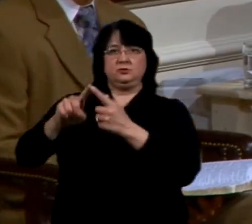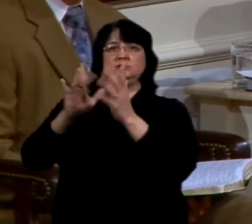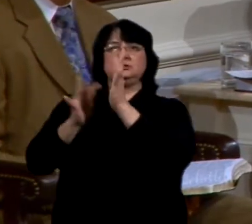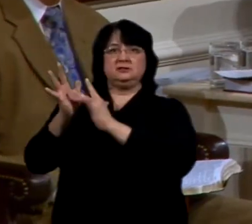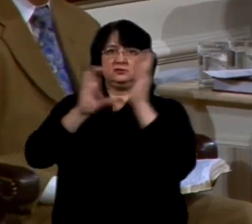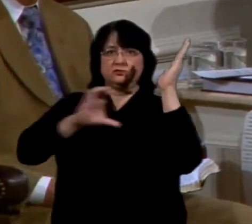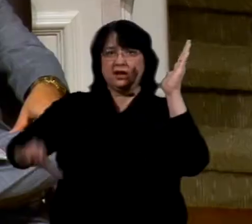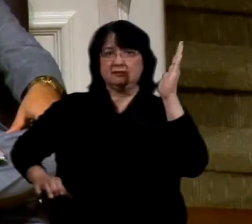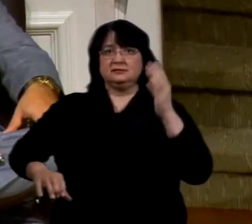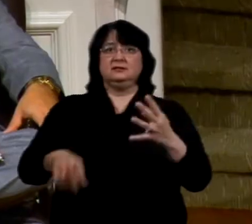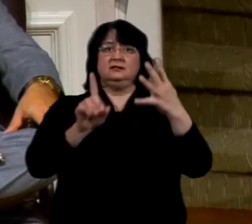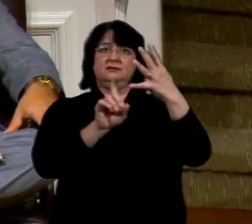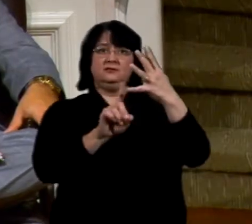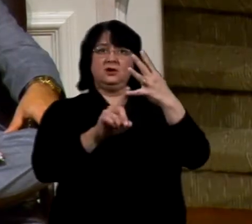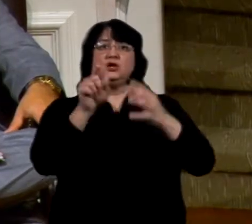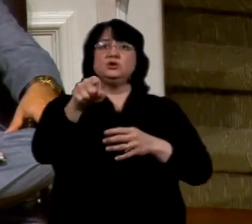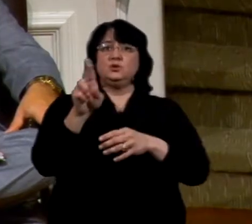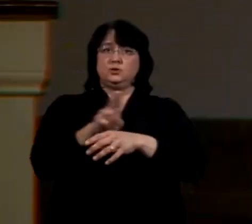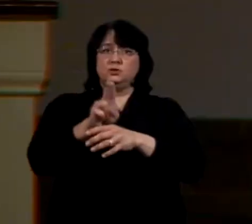And four, you're using a plan.